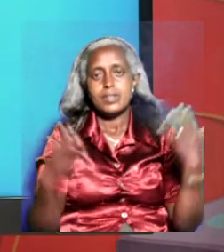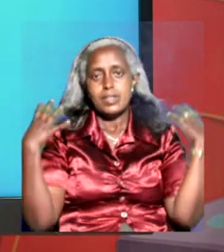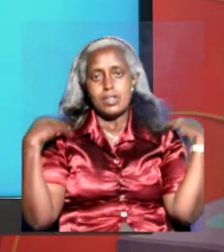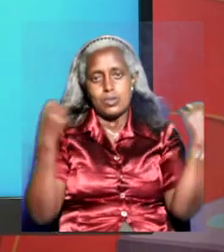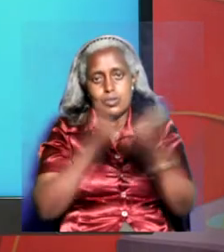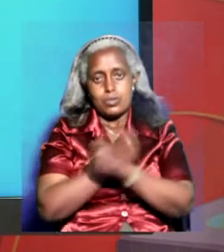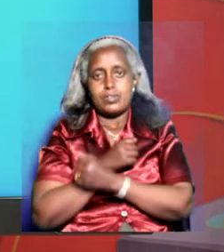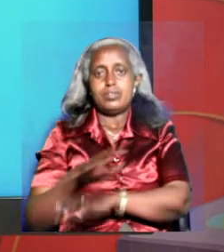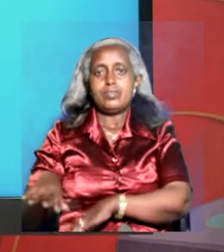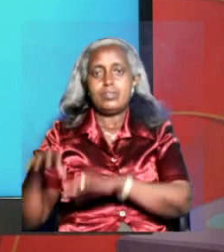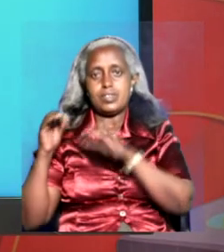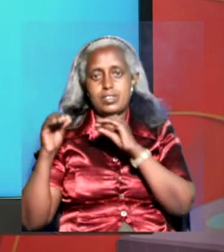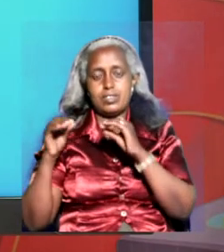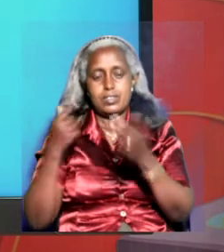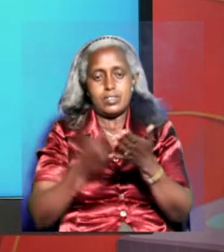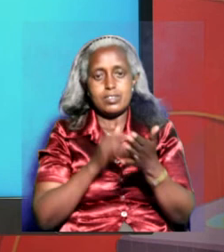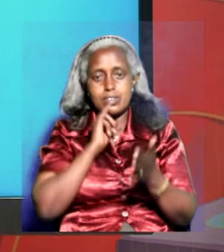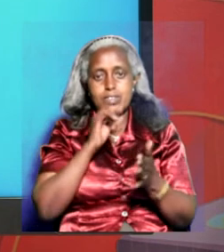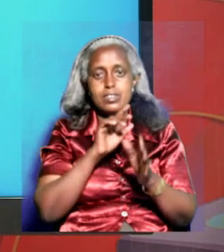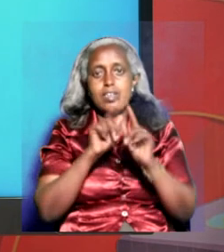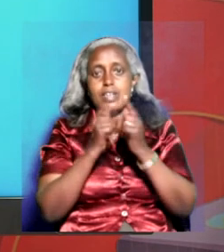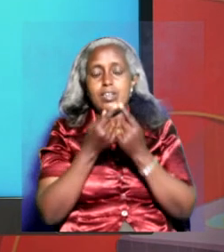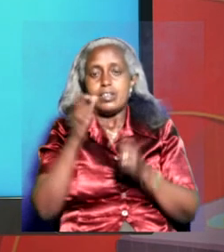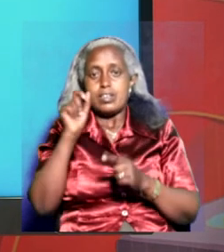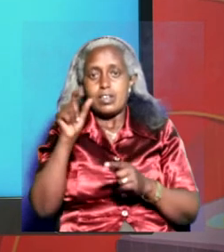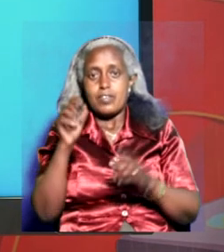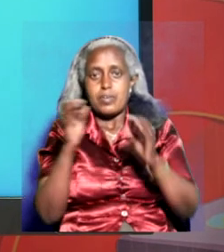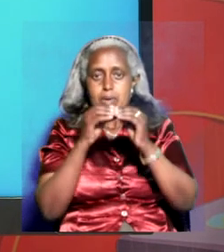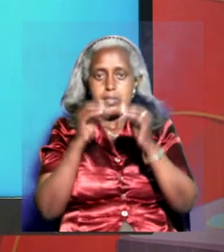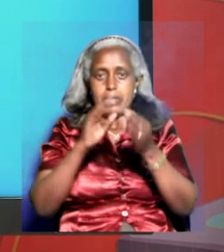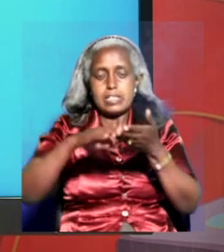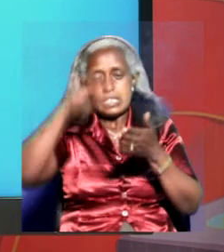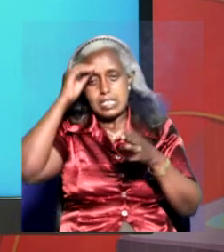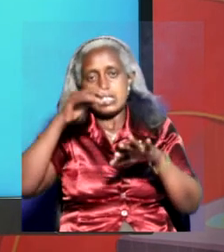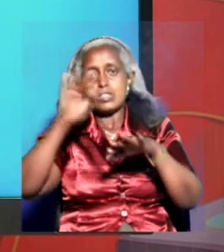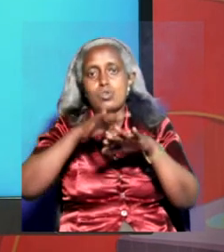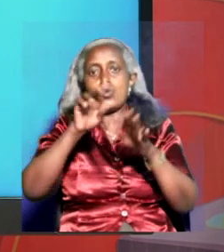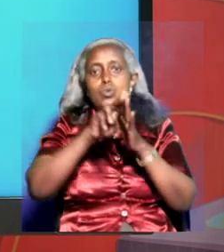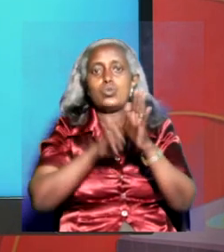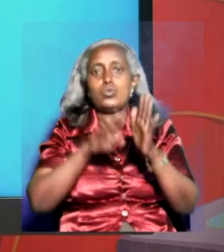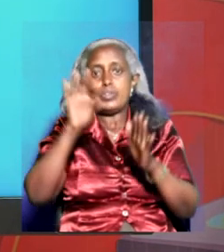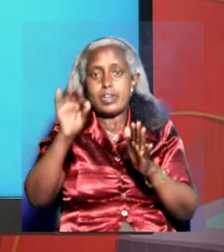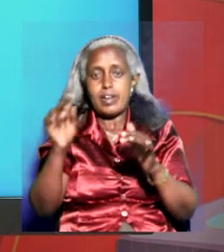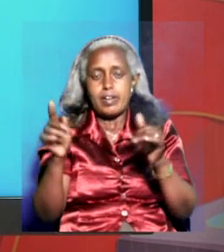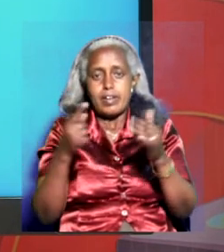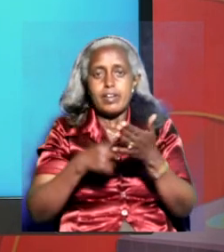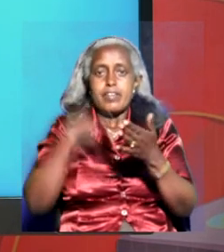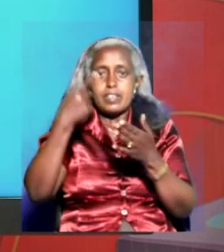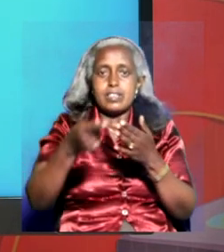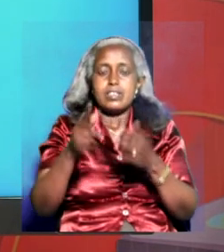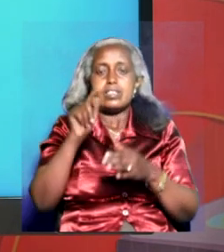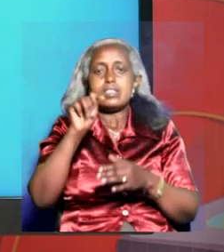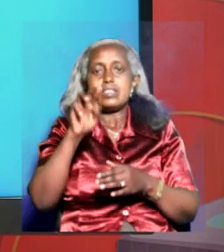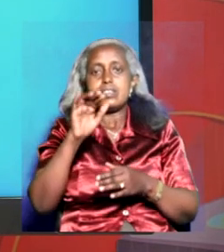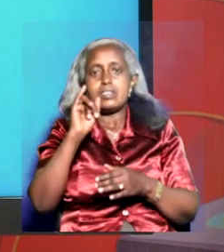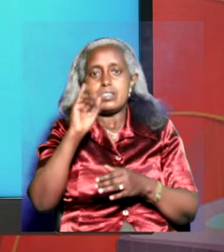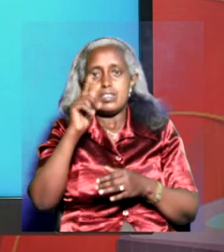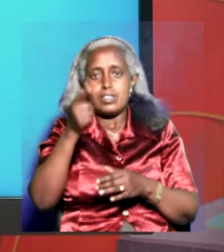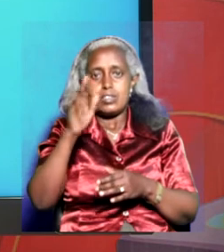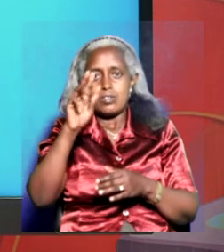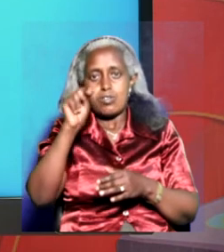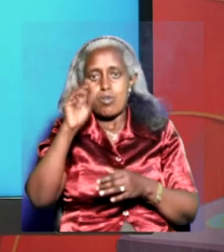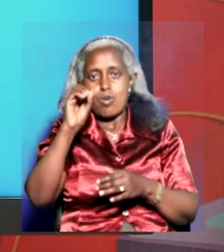Hello dear students, this is grade 11 mathematics lesson on unit 9, further on trigonometric